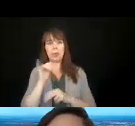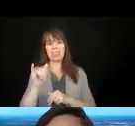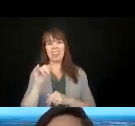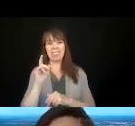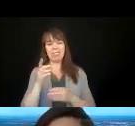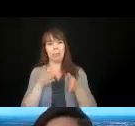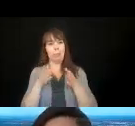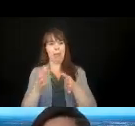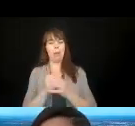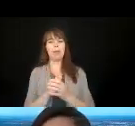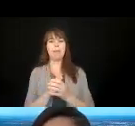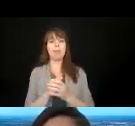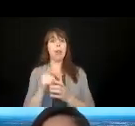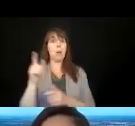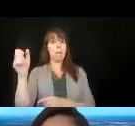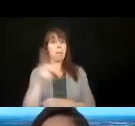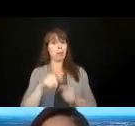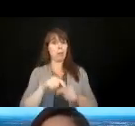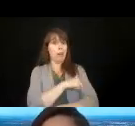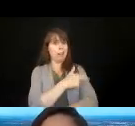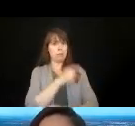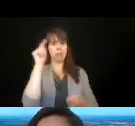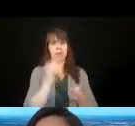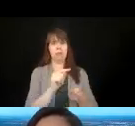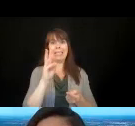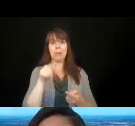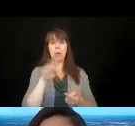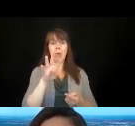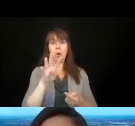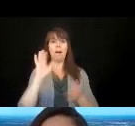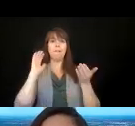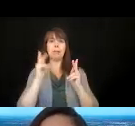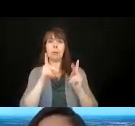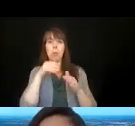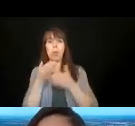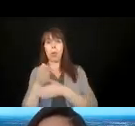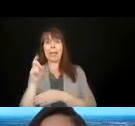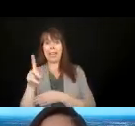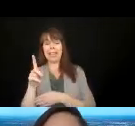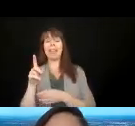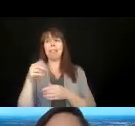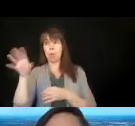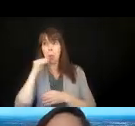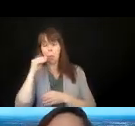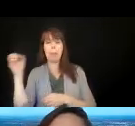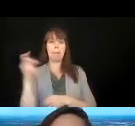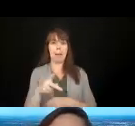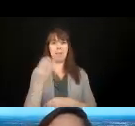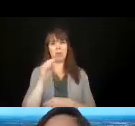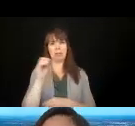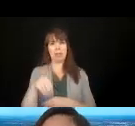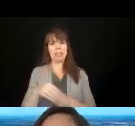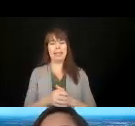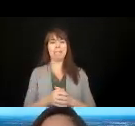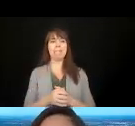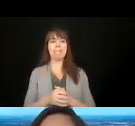the rehospitalization rate is also lower at 6.4% versus 14% who were not on the pathway. And so